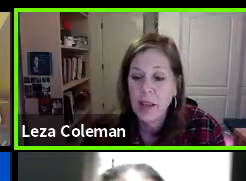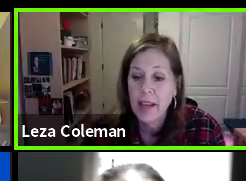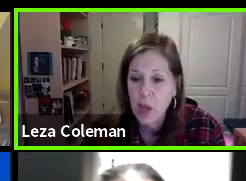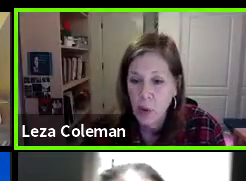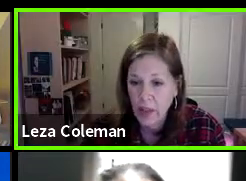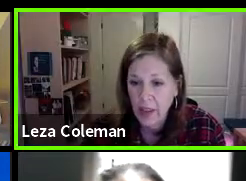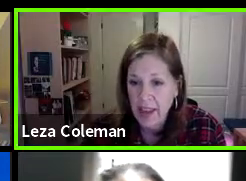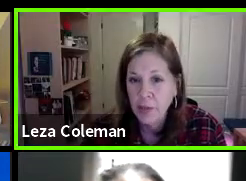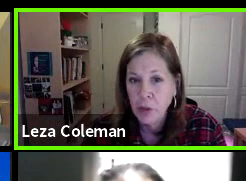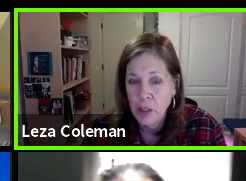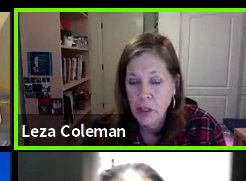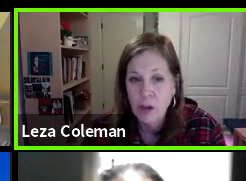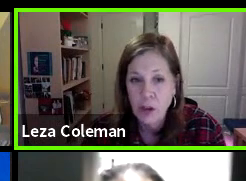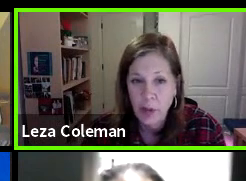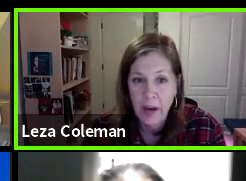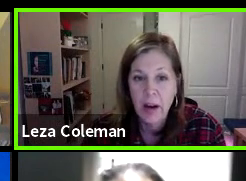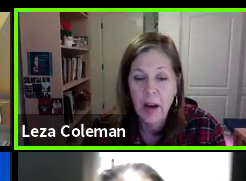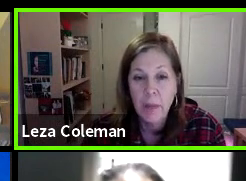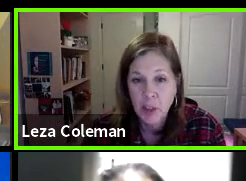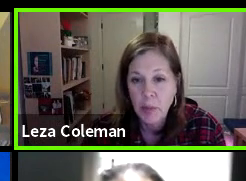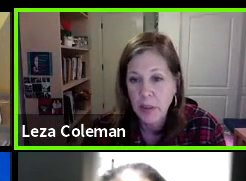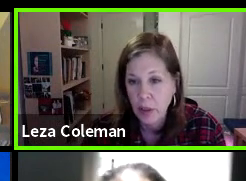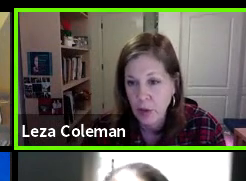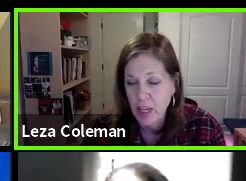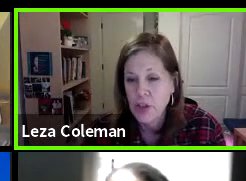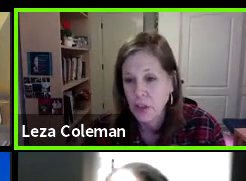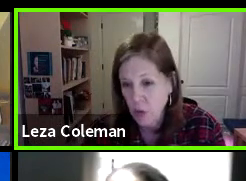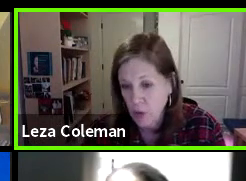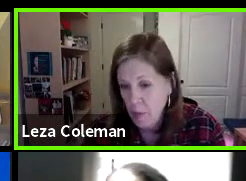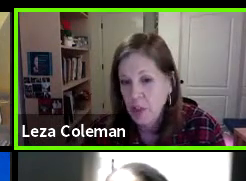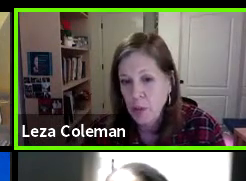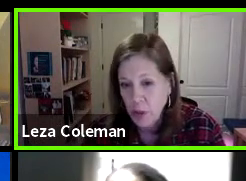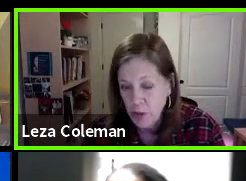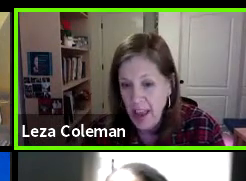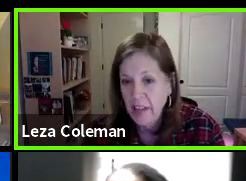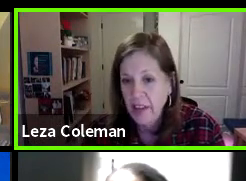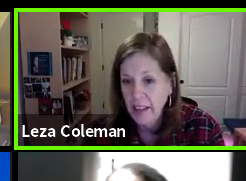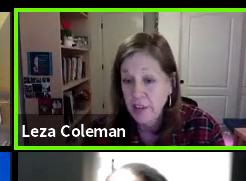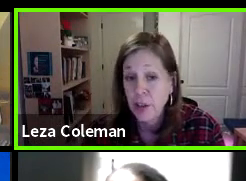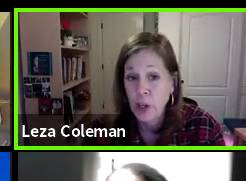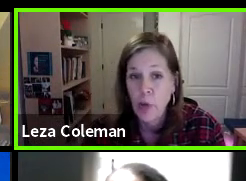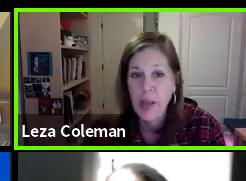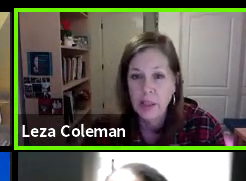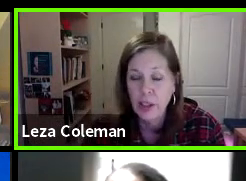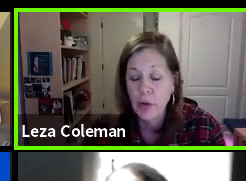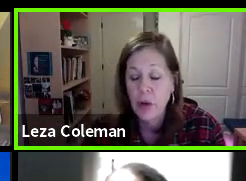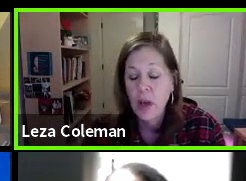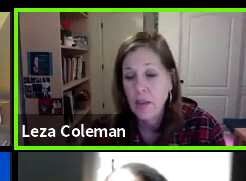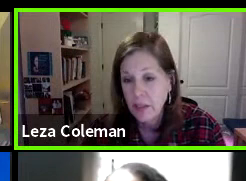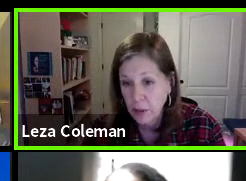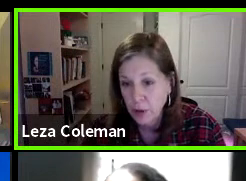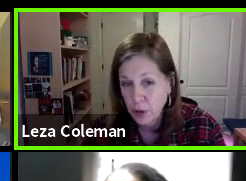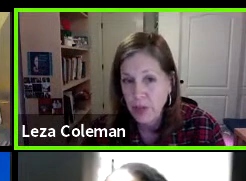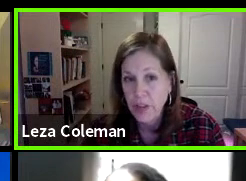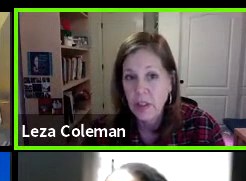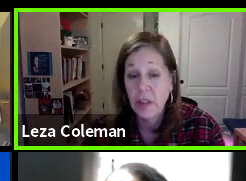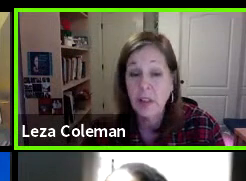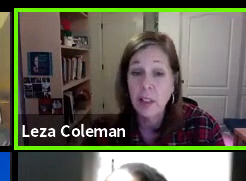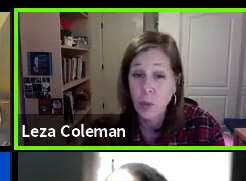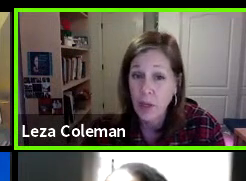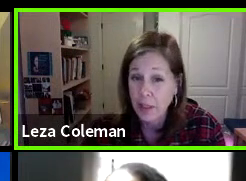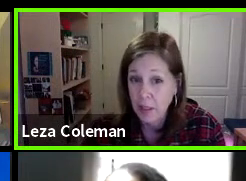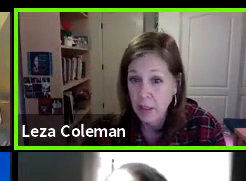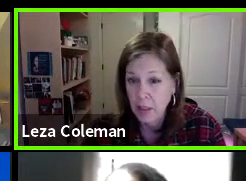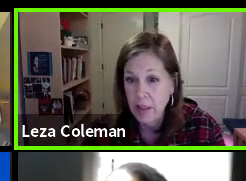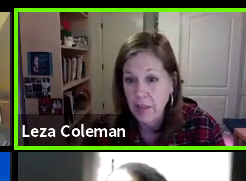for CALCOA, the California Long-Term Care Ombudsman Association. So the ombudsmans are the advocates that are going into the skilled nursing facilities